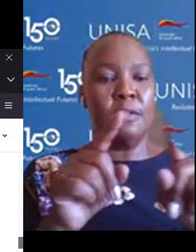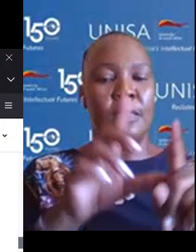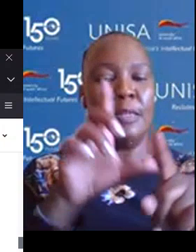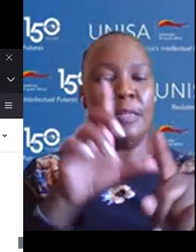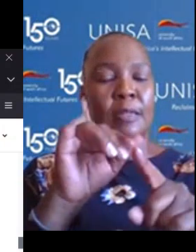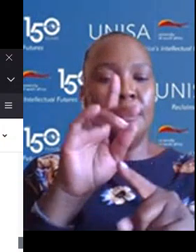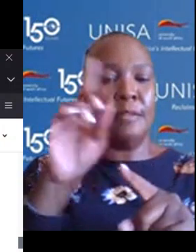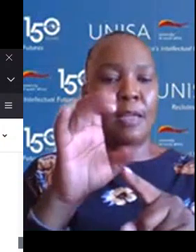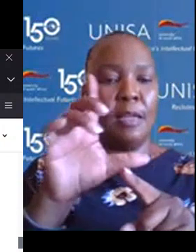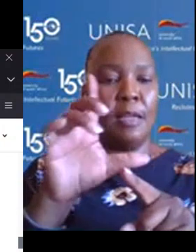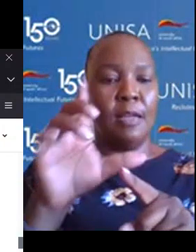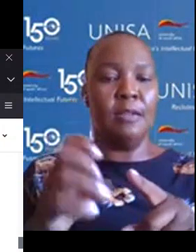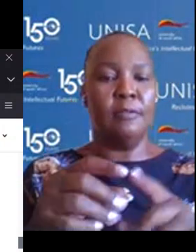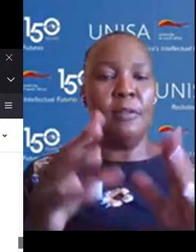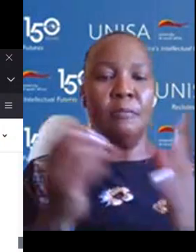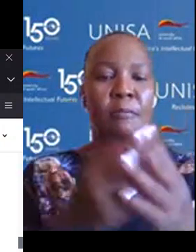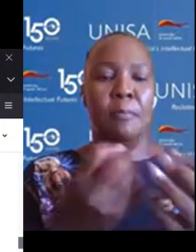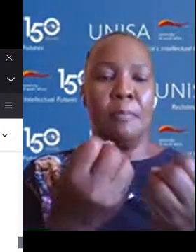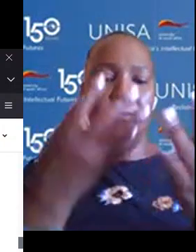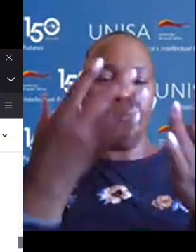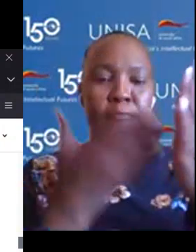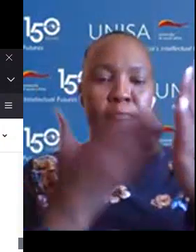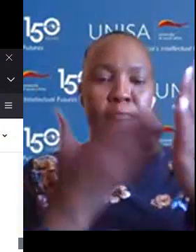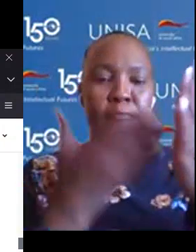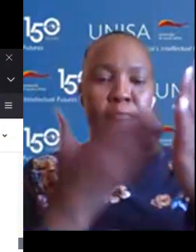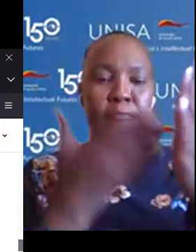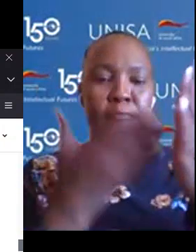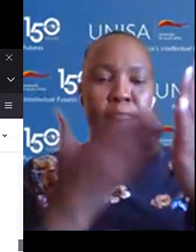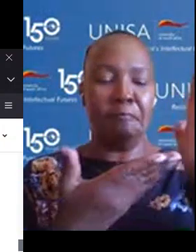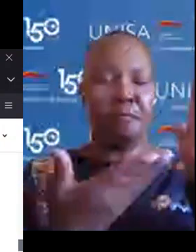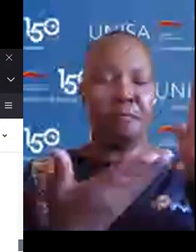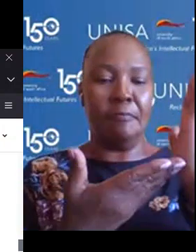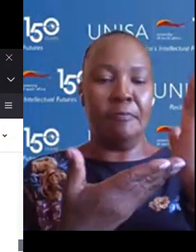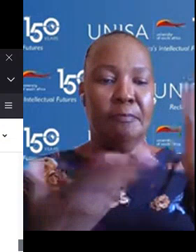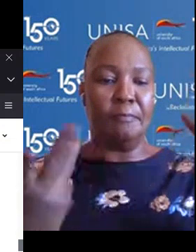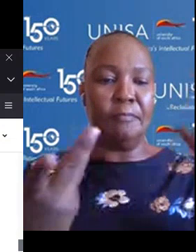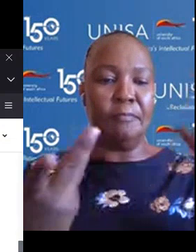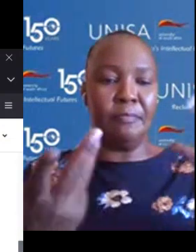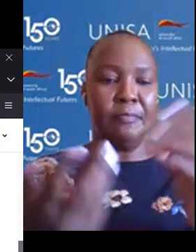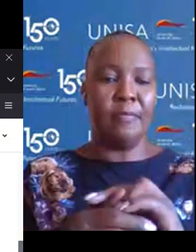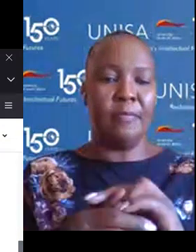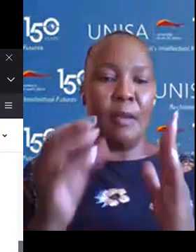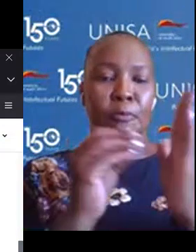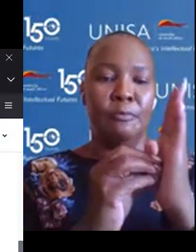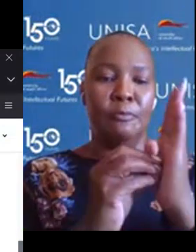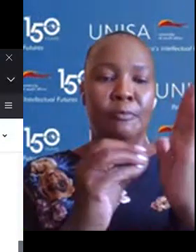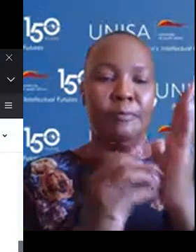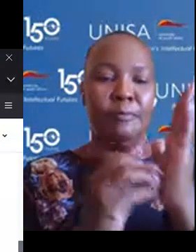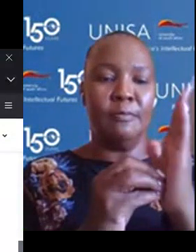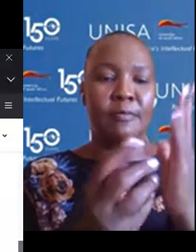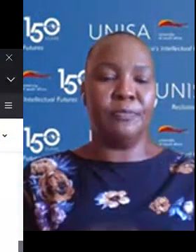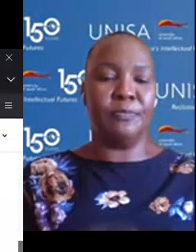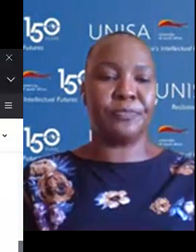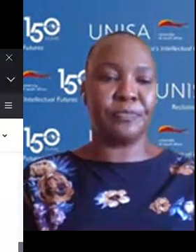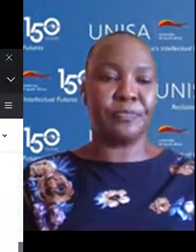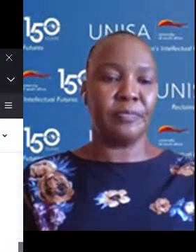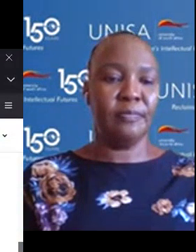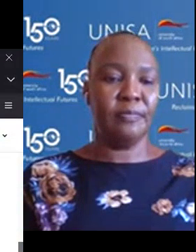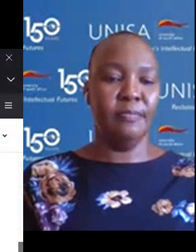already posted, Kyle, good, Laratu, nice, first day. That's the one